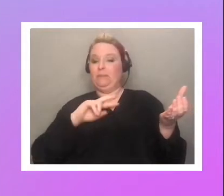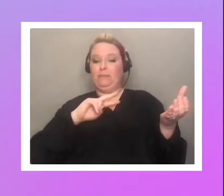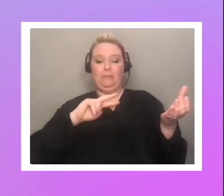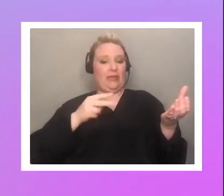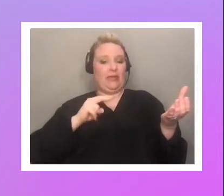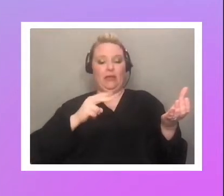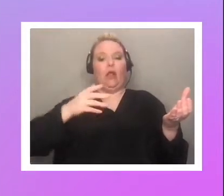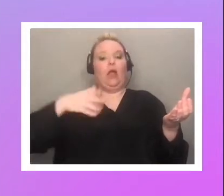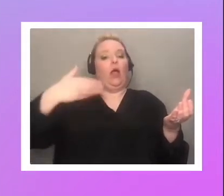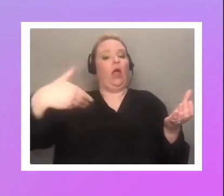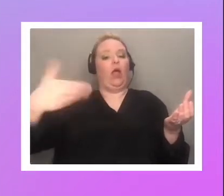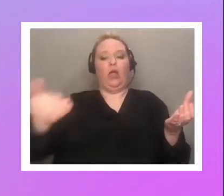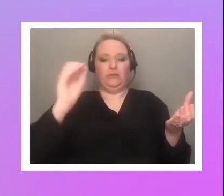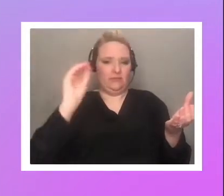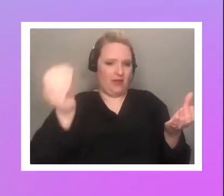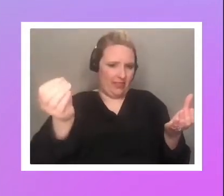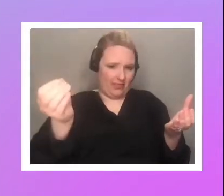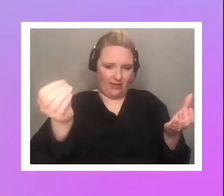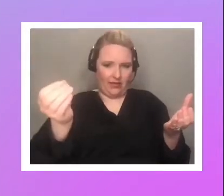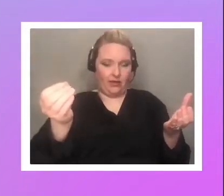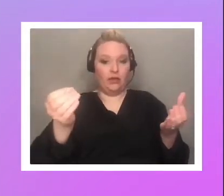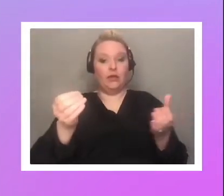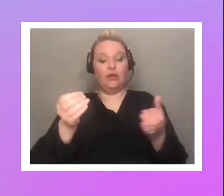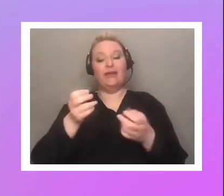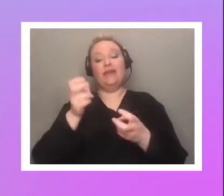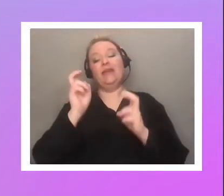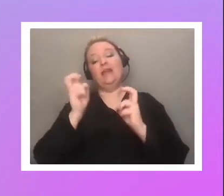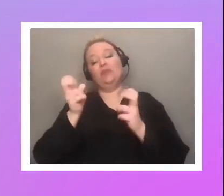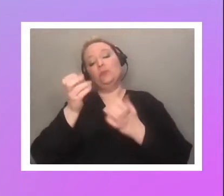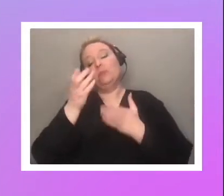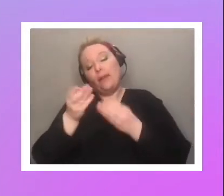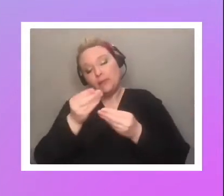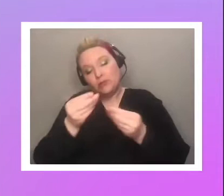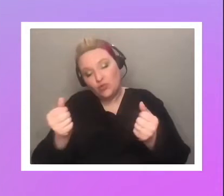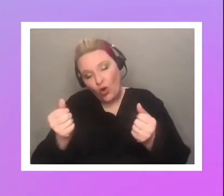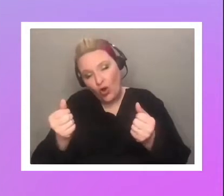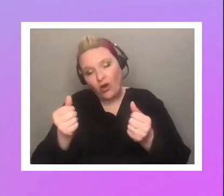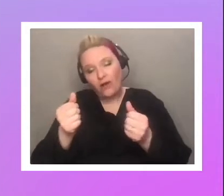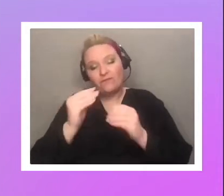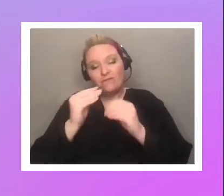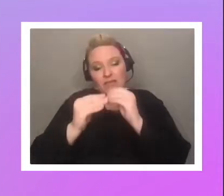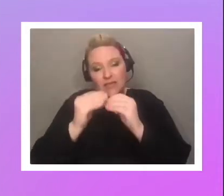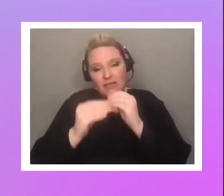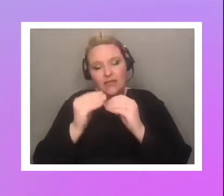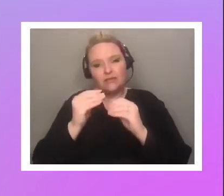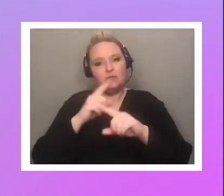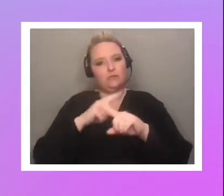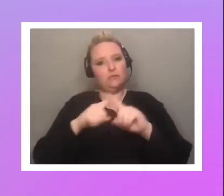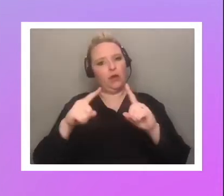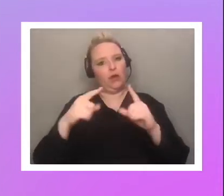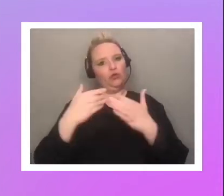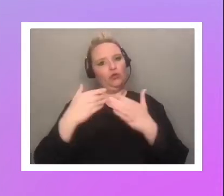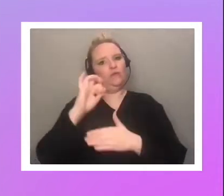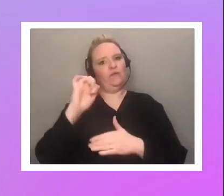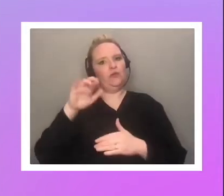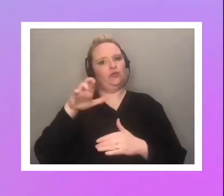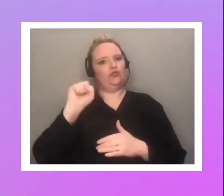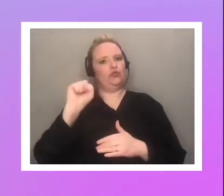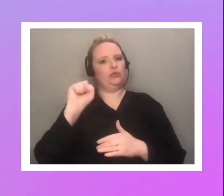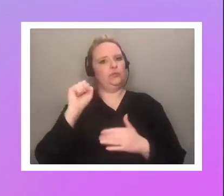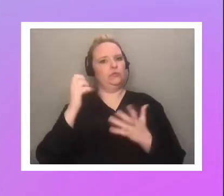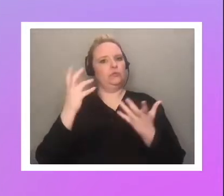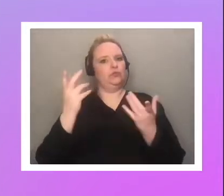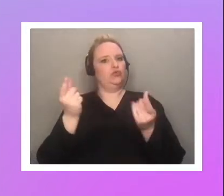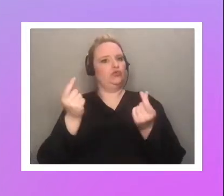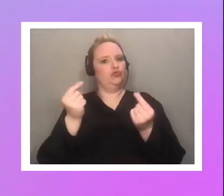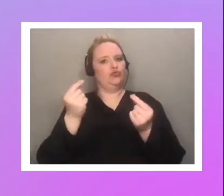momentum. The issues might end up getting fixed, but what about new features? What do we